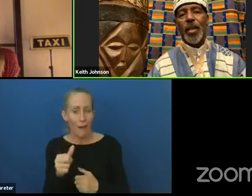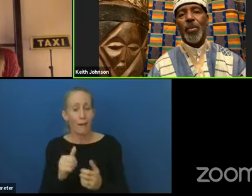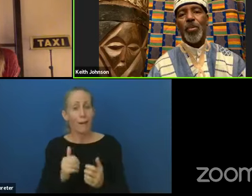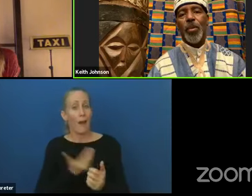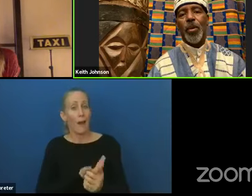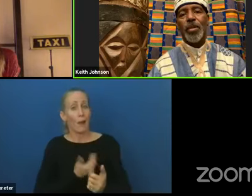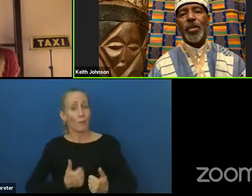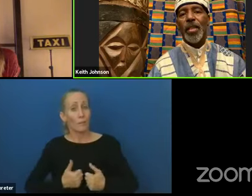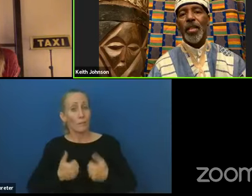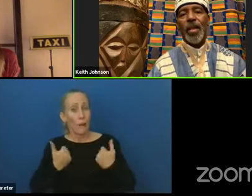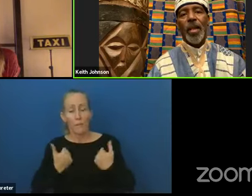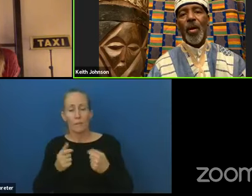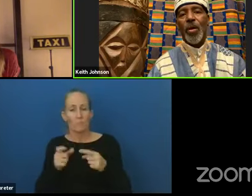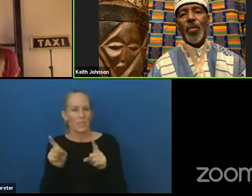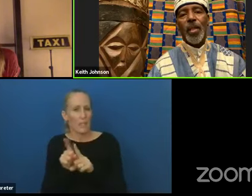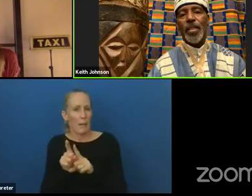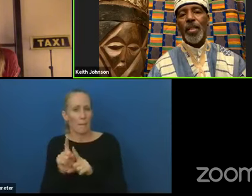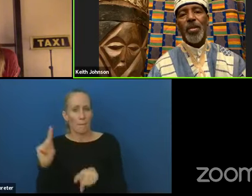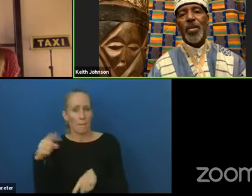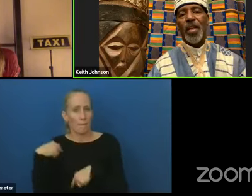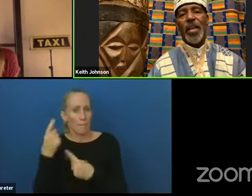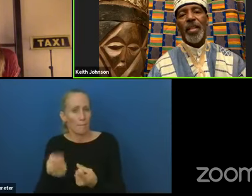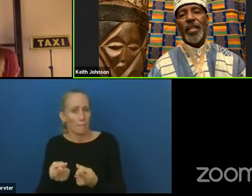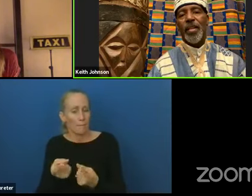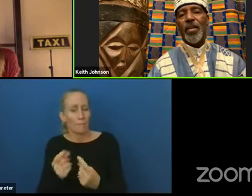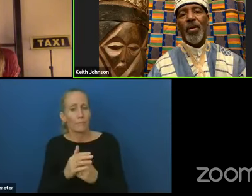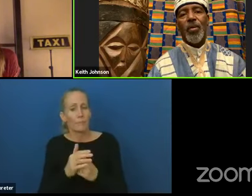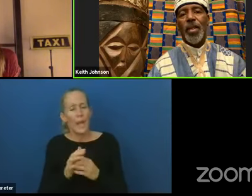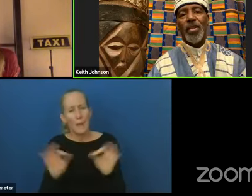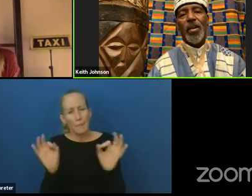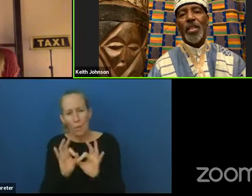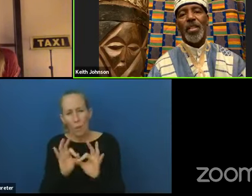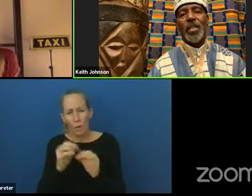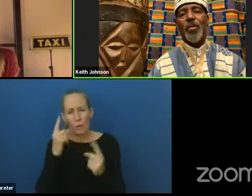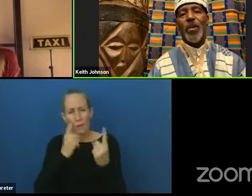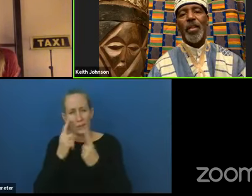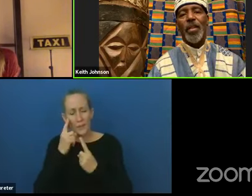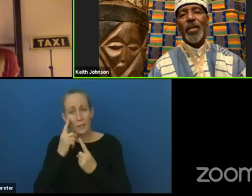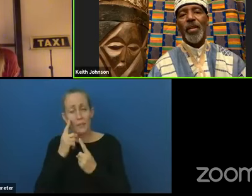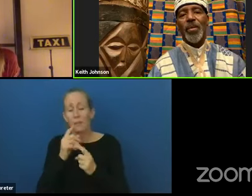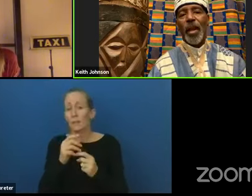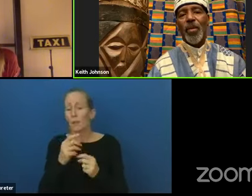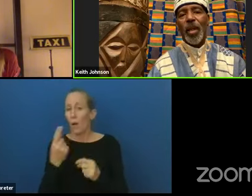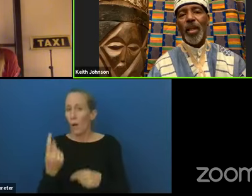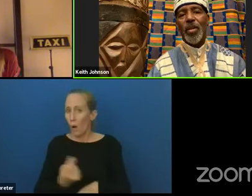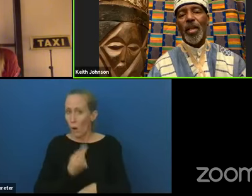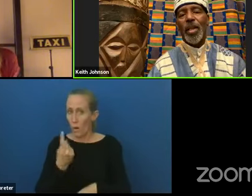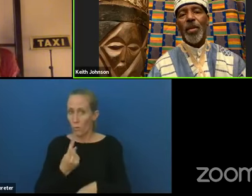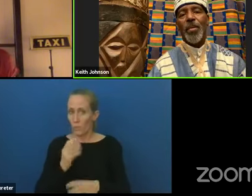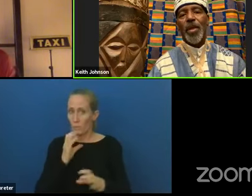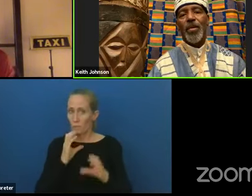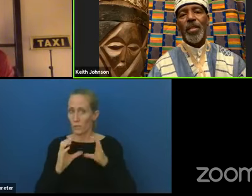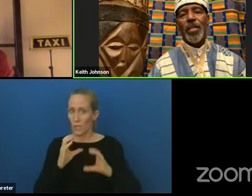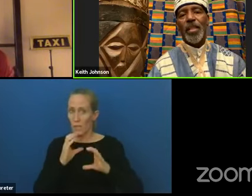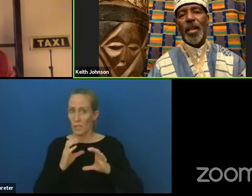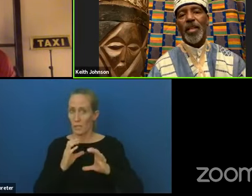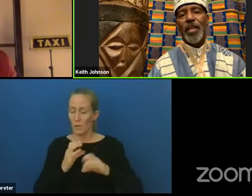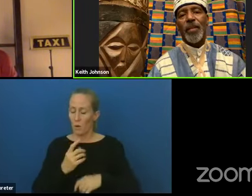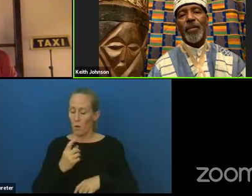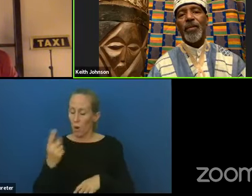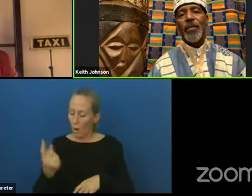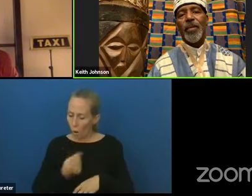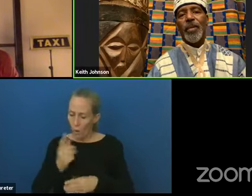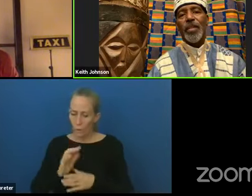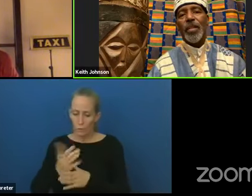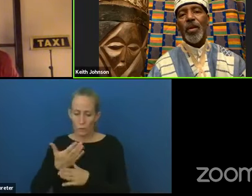things become important. Always communicate, always talk to someone. That way you can get a better